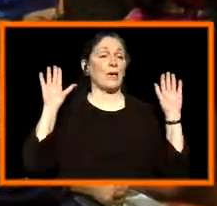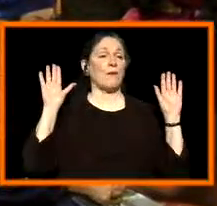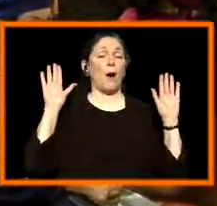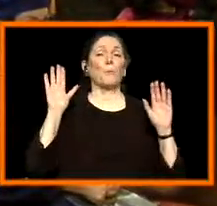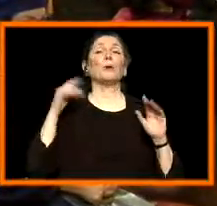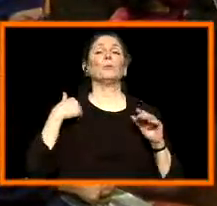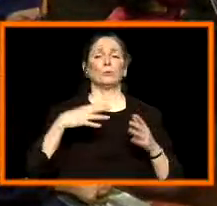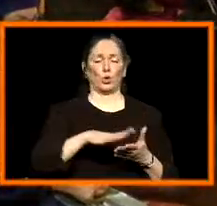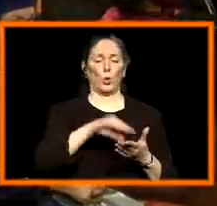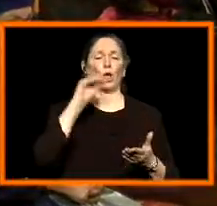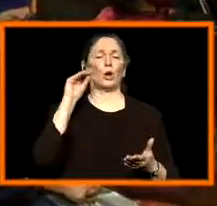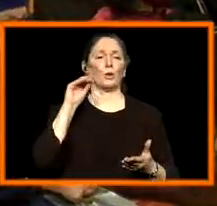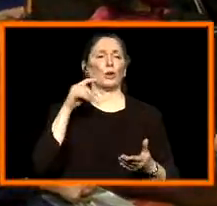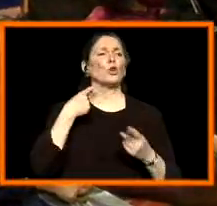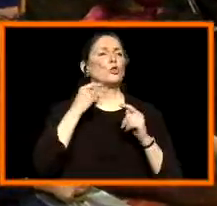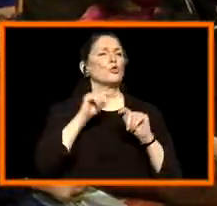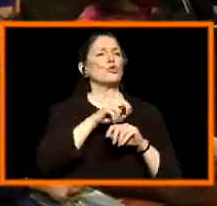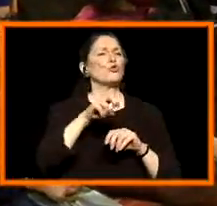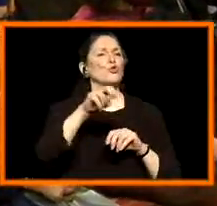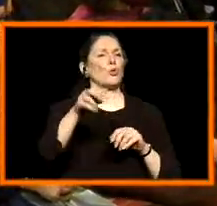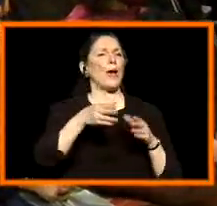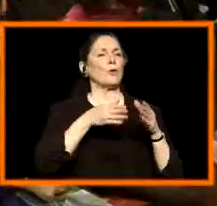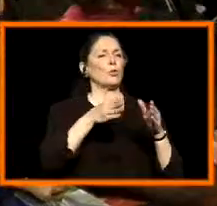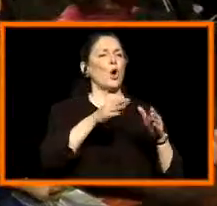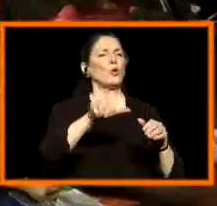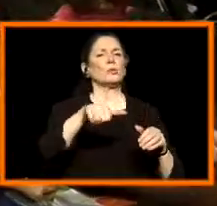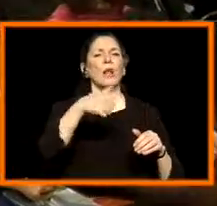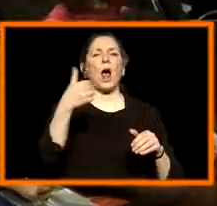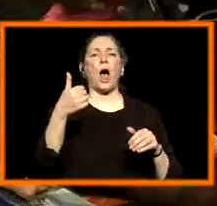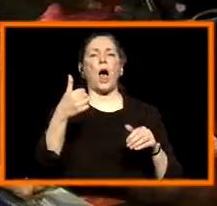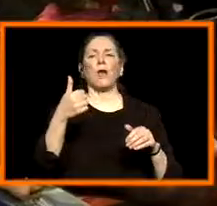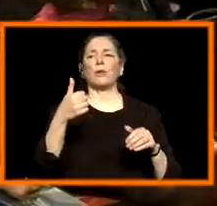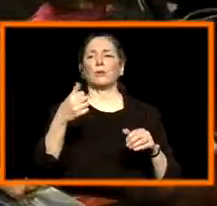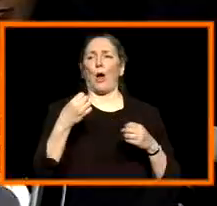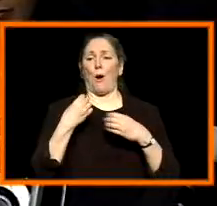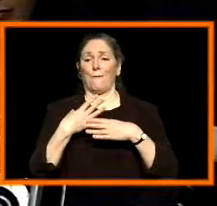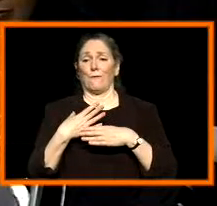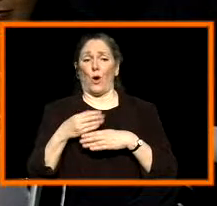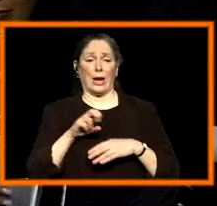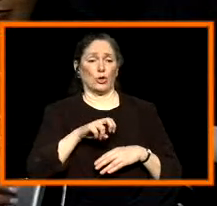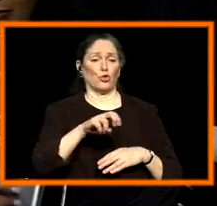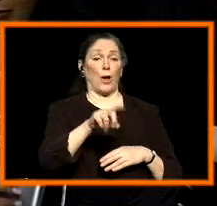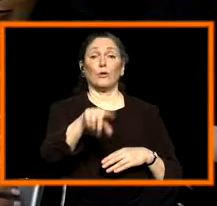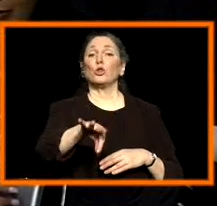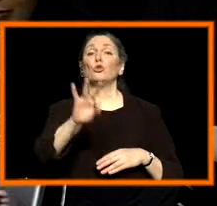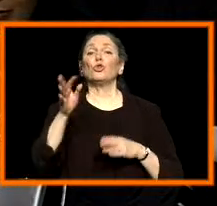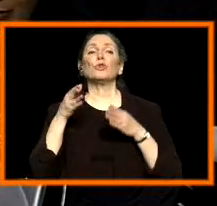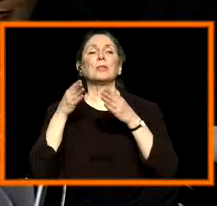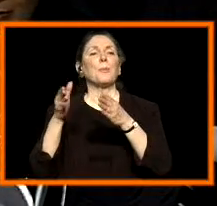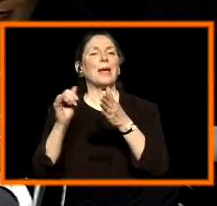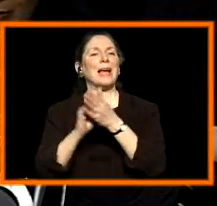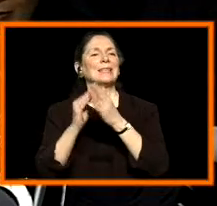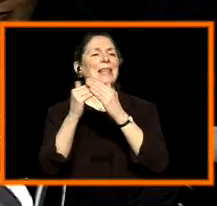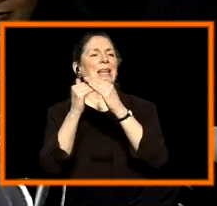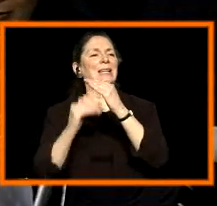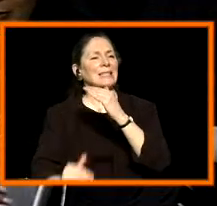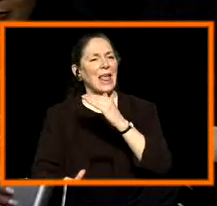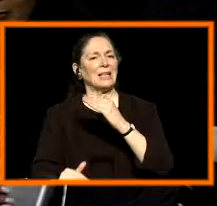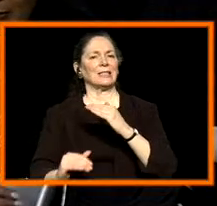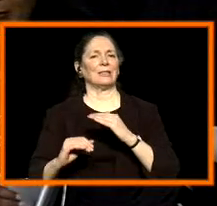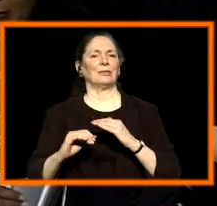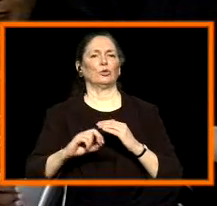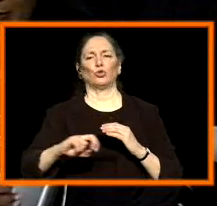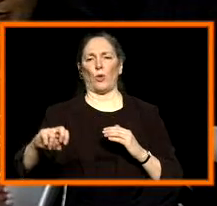learn. You travel roads that others tread to fear and you choose the path that is less